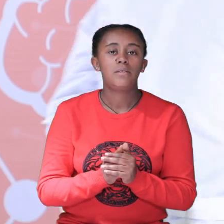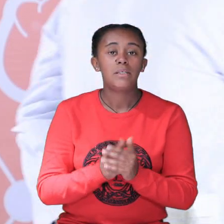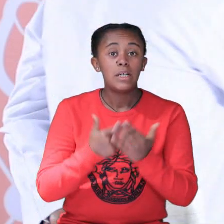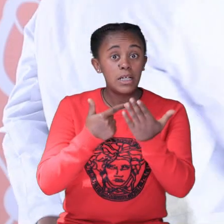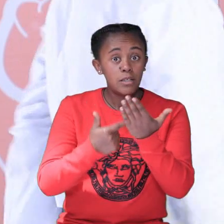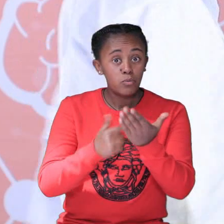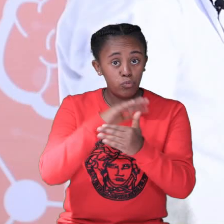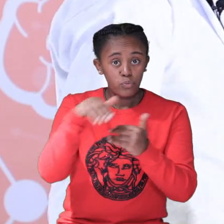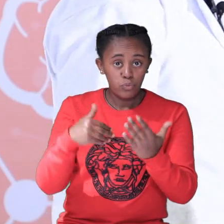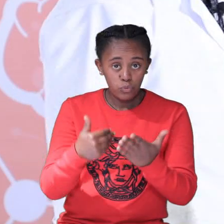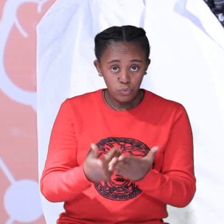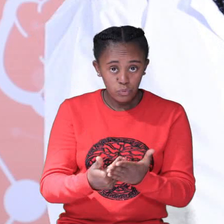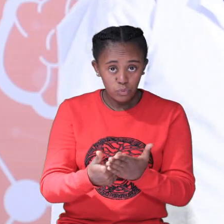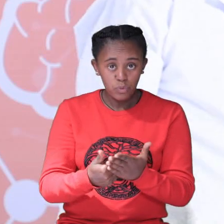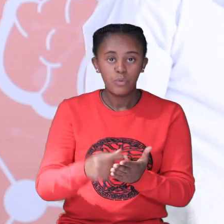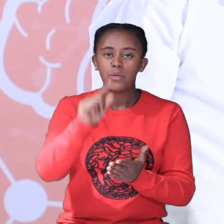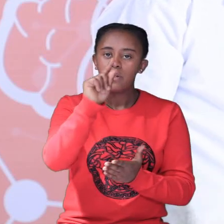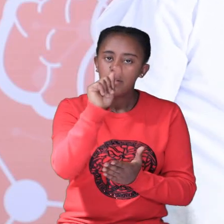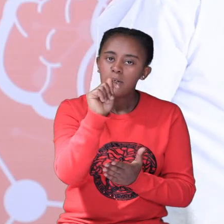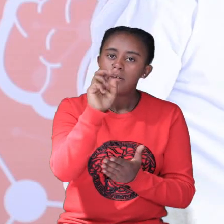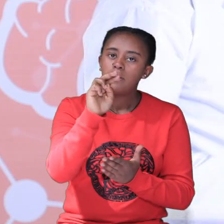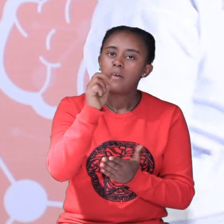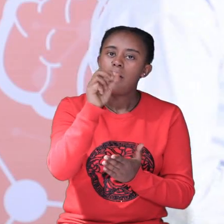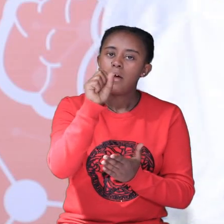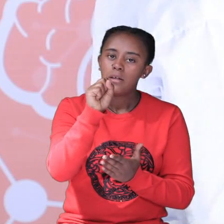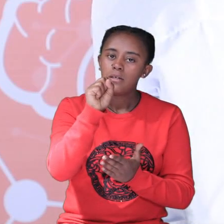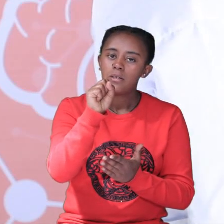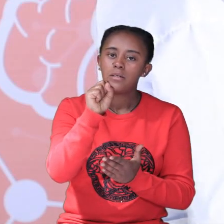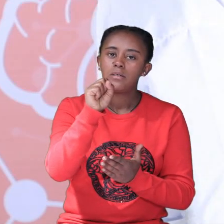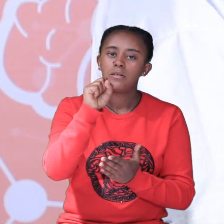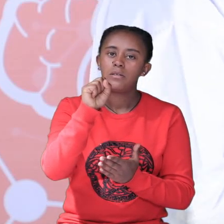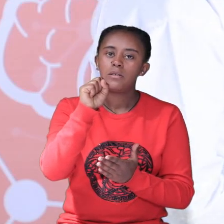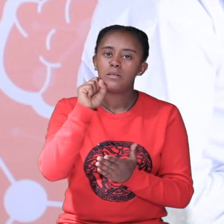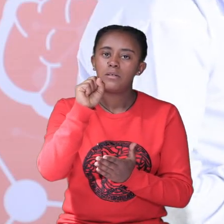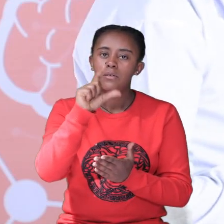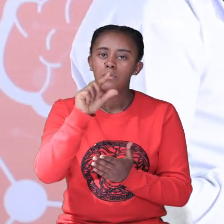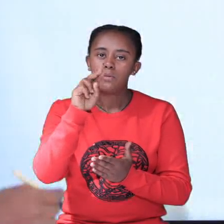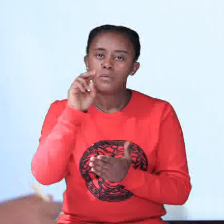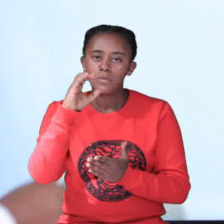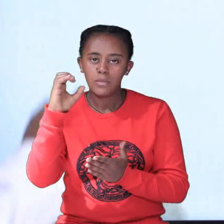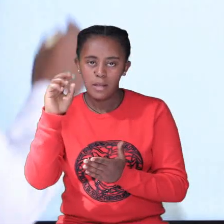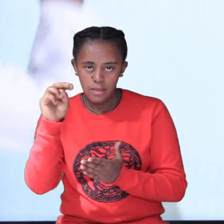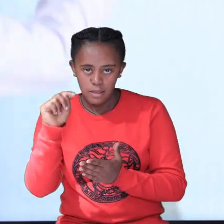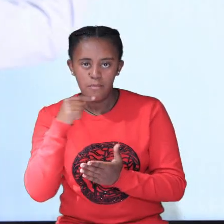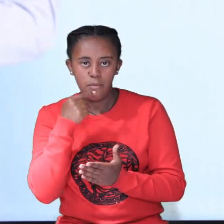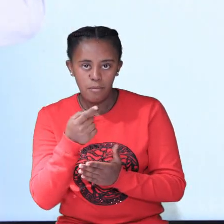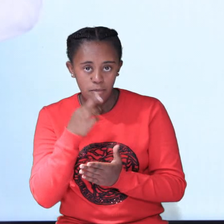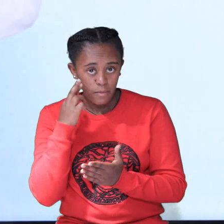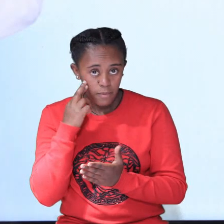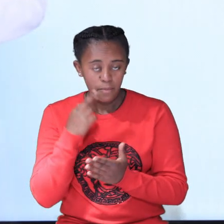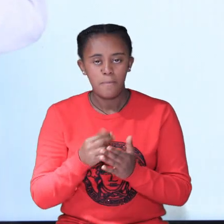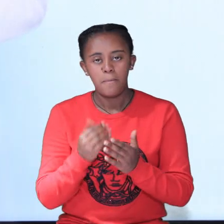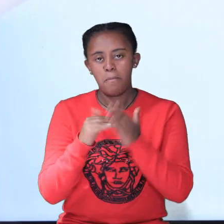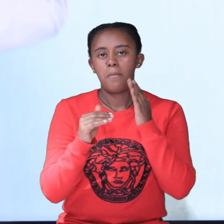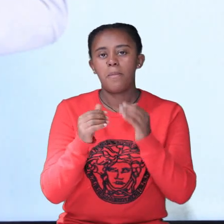These are translucent materials. And the third is opaque